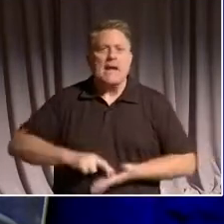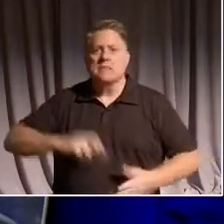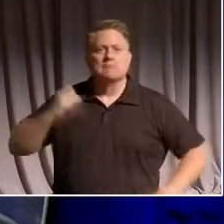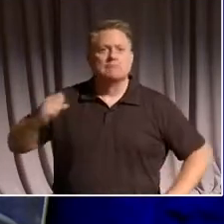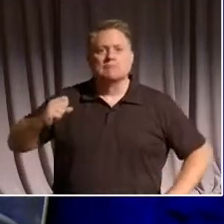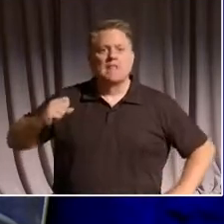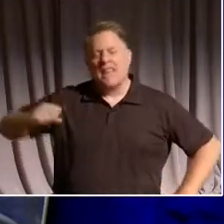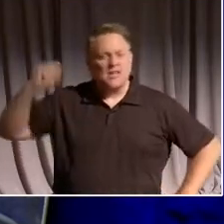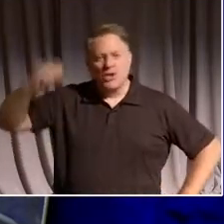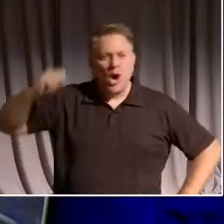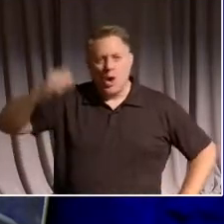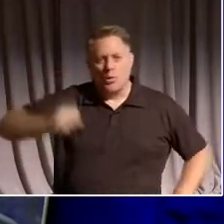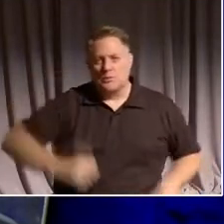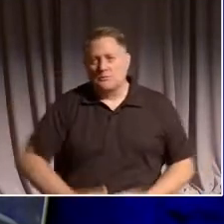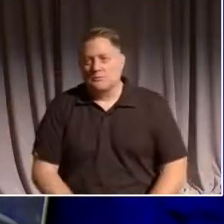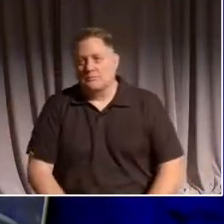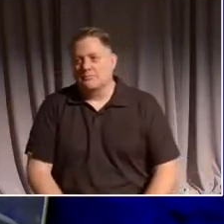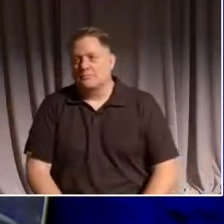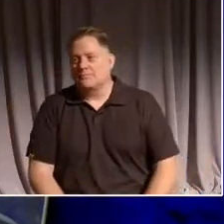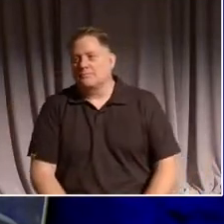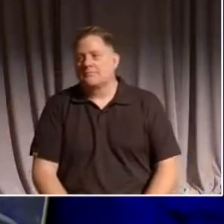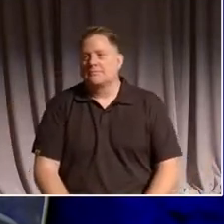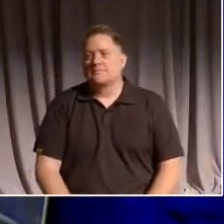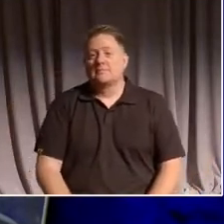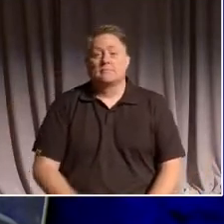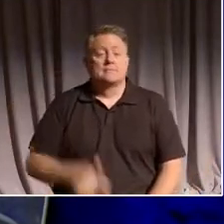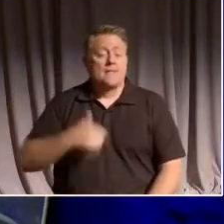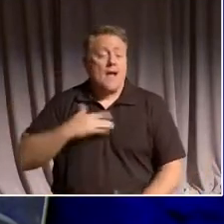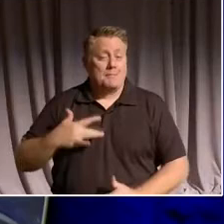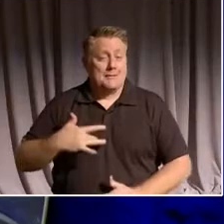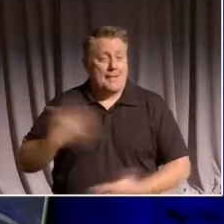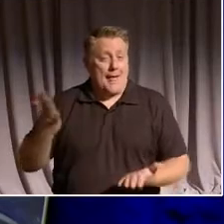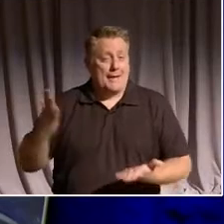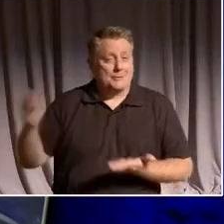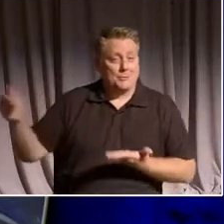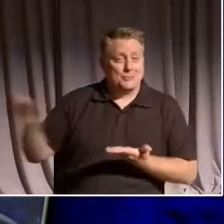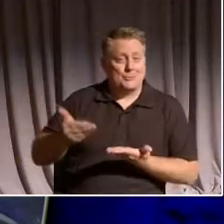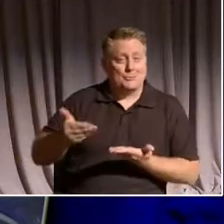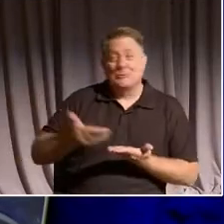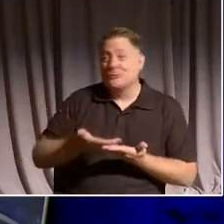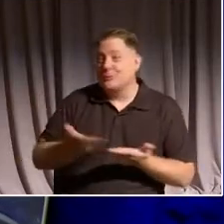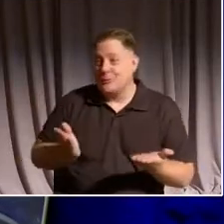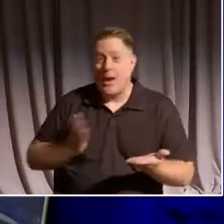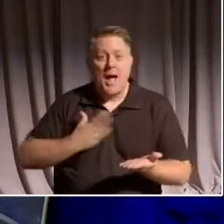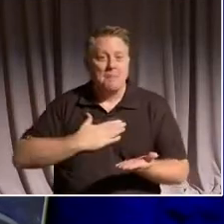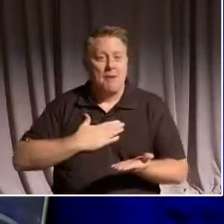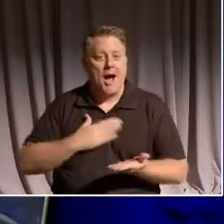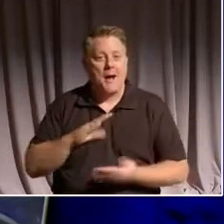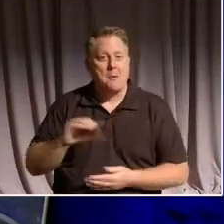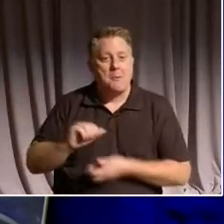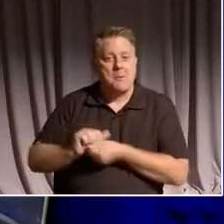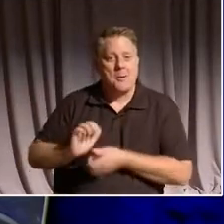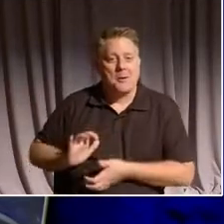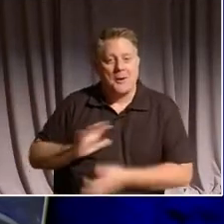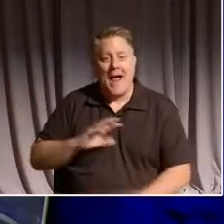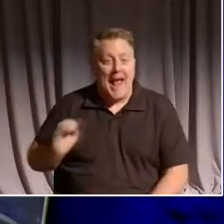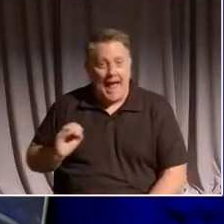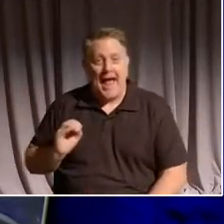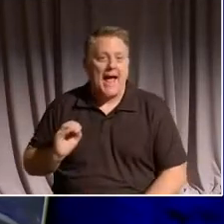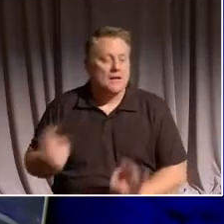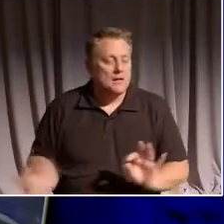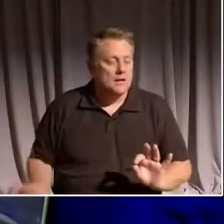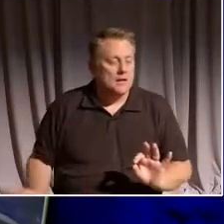Let's go. I am delighted to introduce to all of you my colleague and a